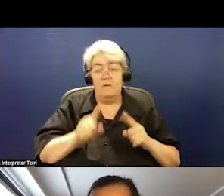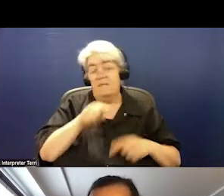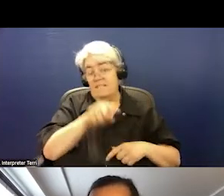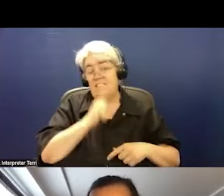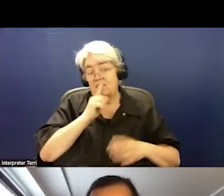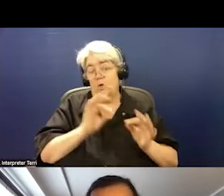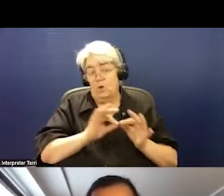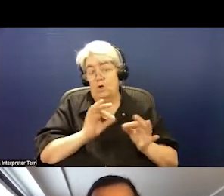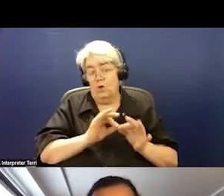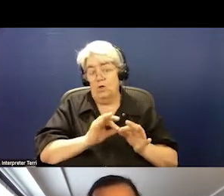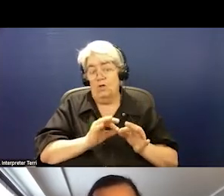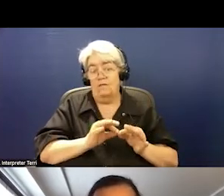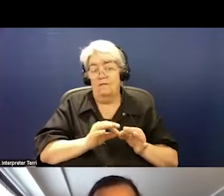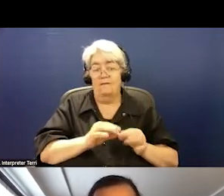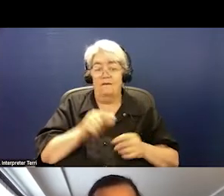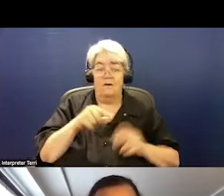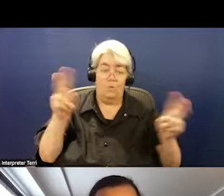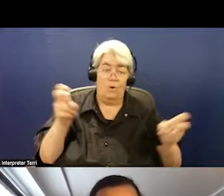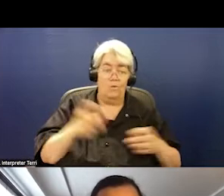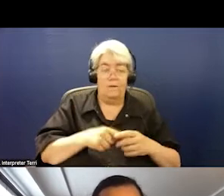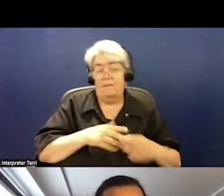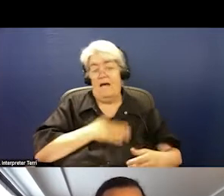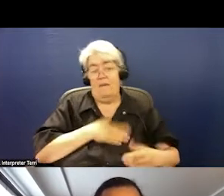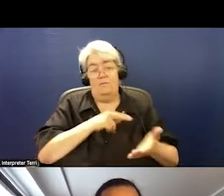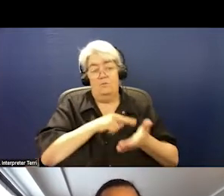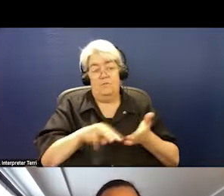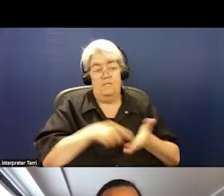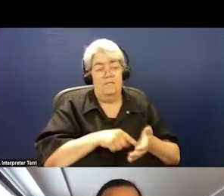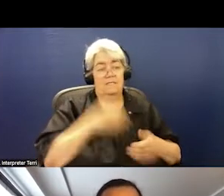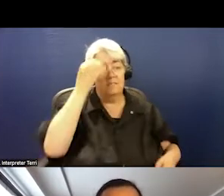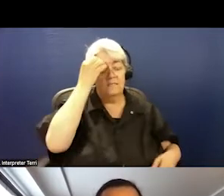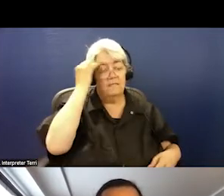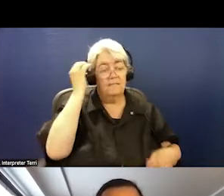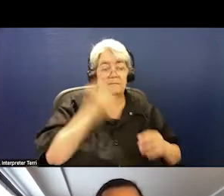useful and illustrative quote, which I'm happy to read.